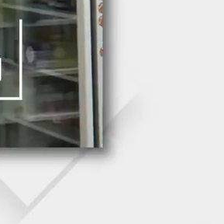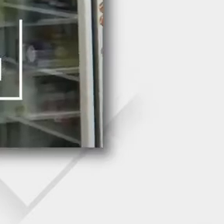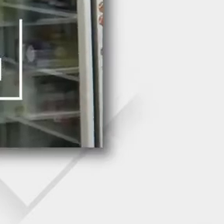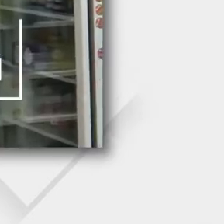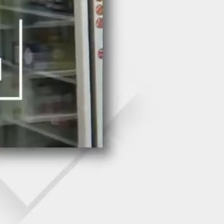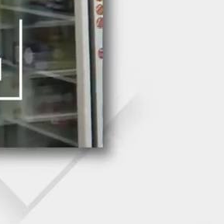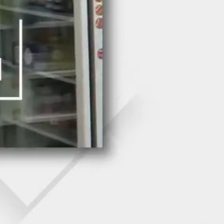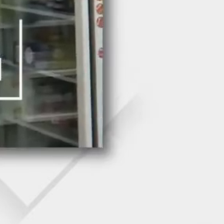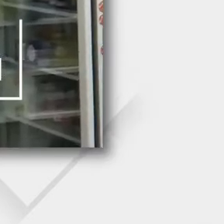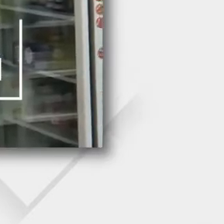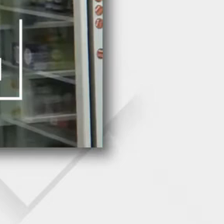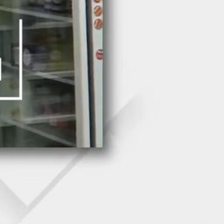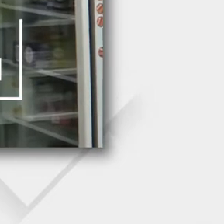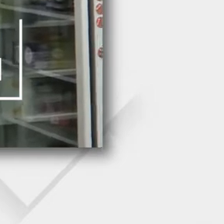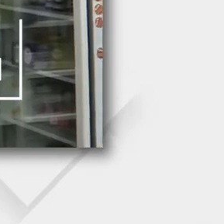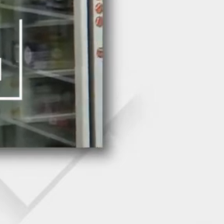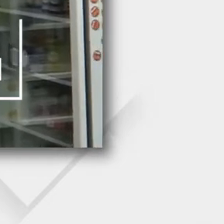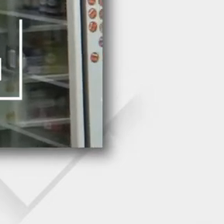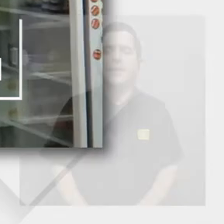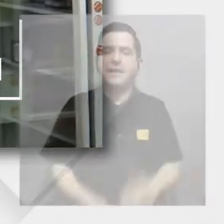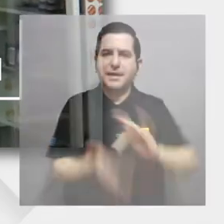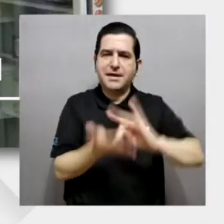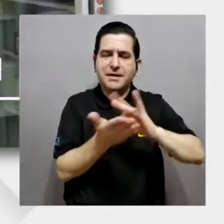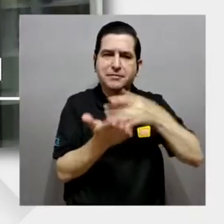have exercise and